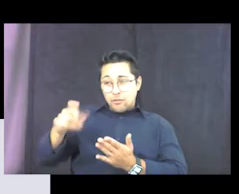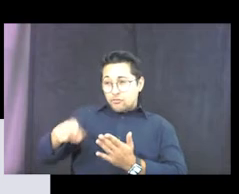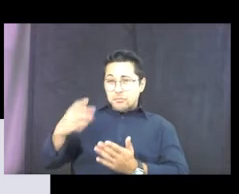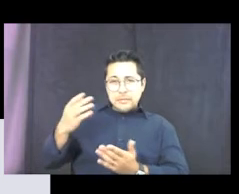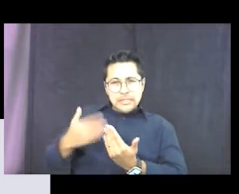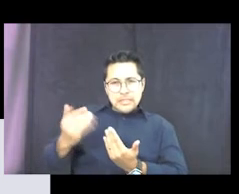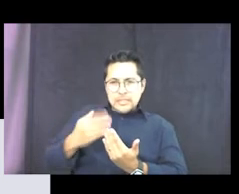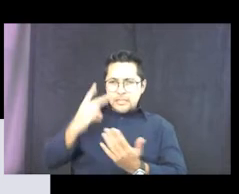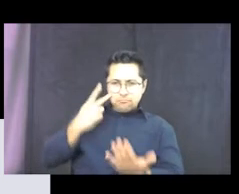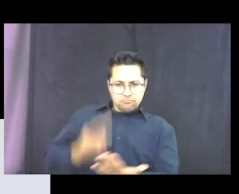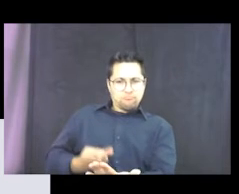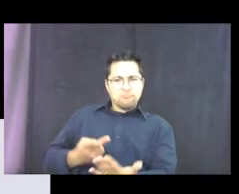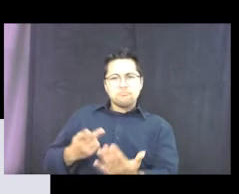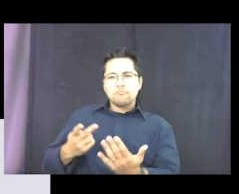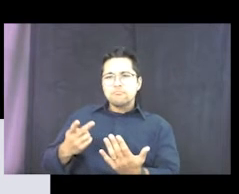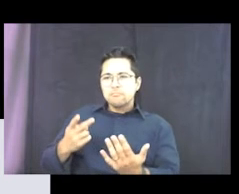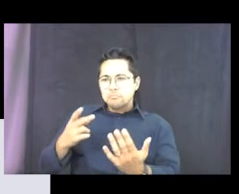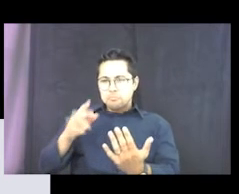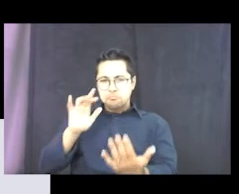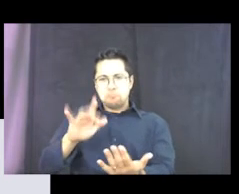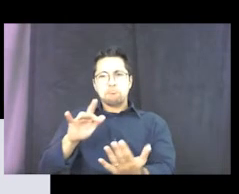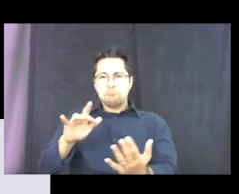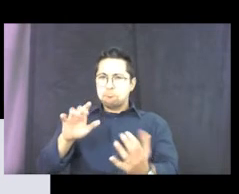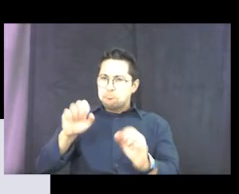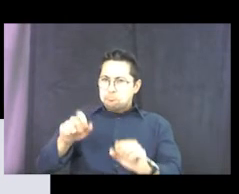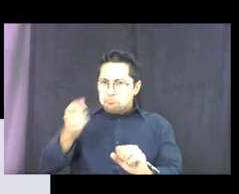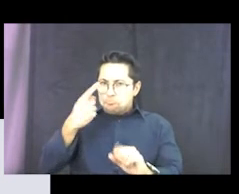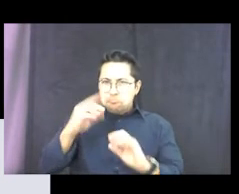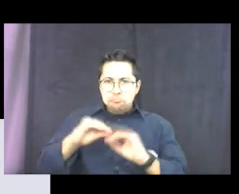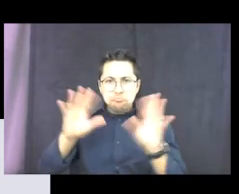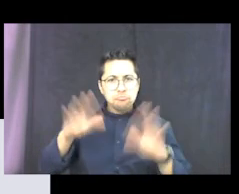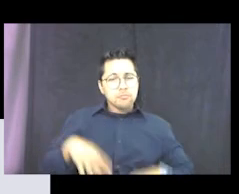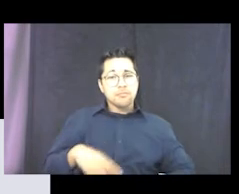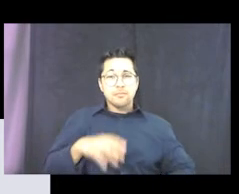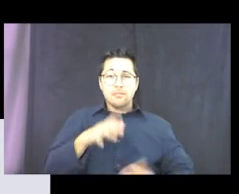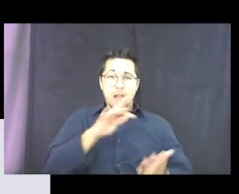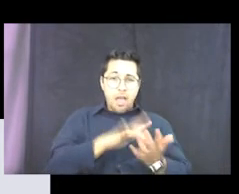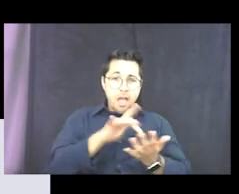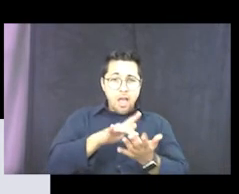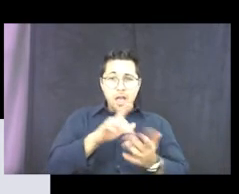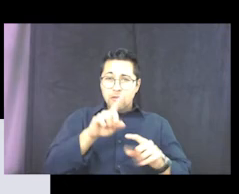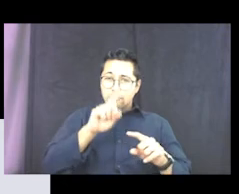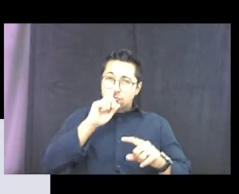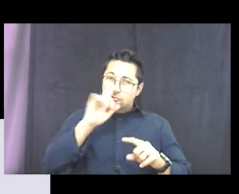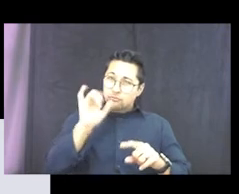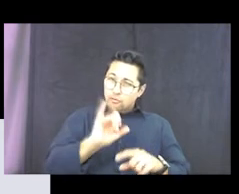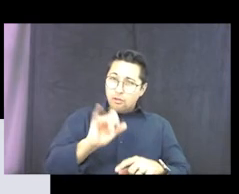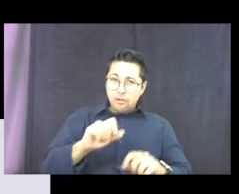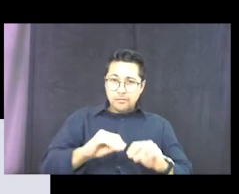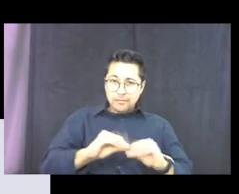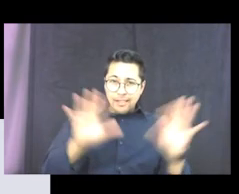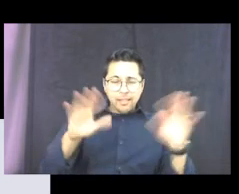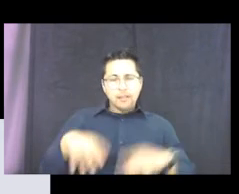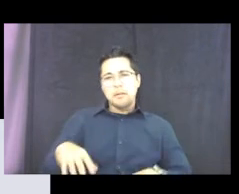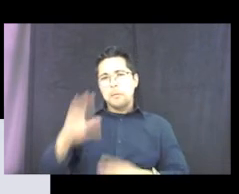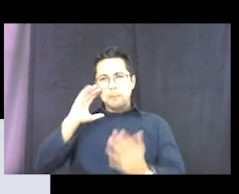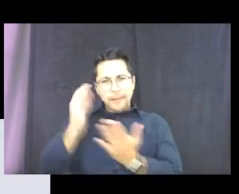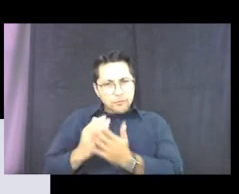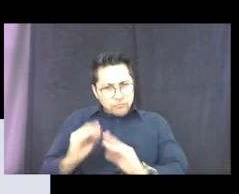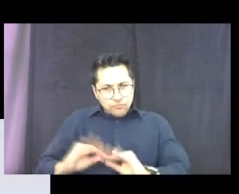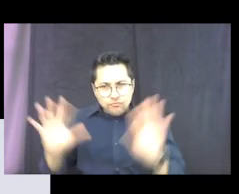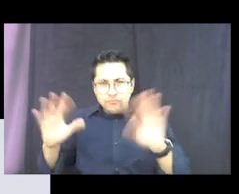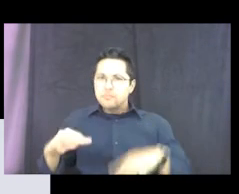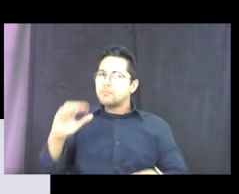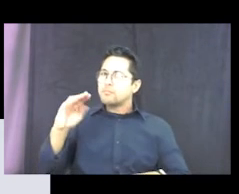and intuitively easy to understand. Buttons should look like buttons. Clear graphics, menus